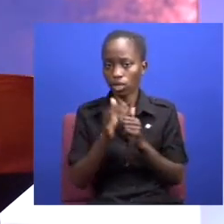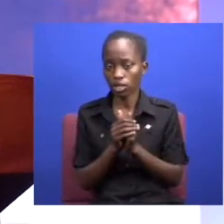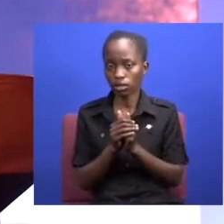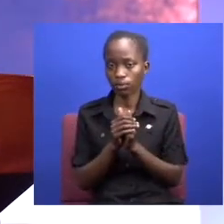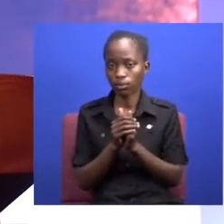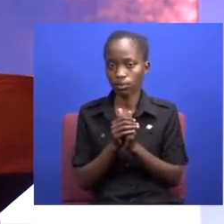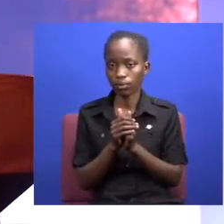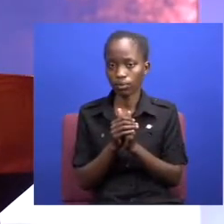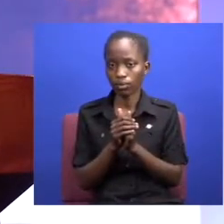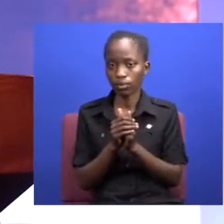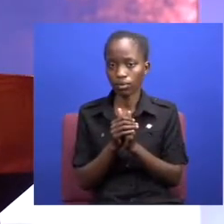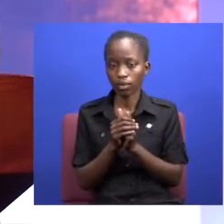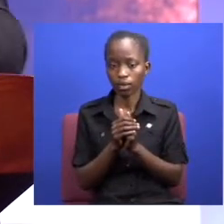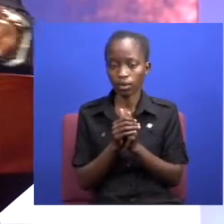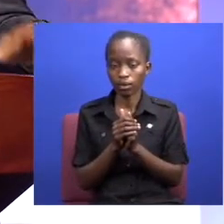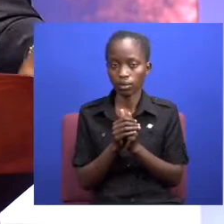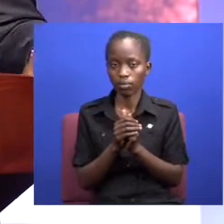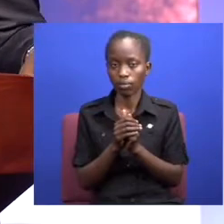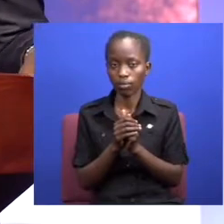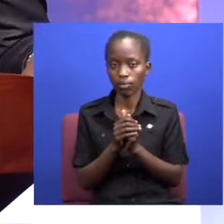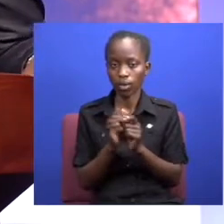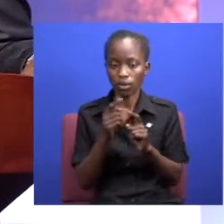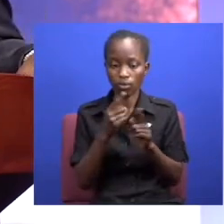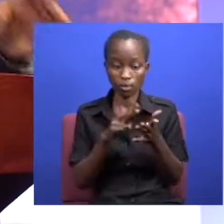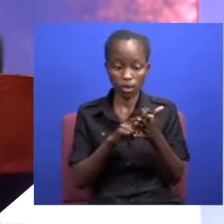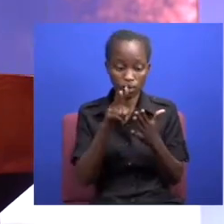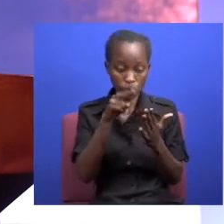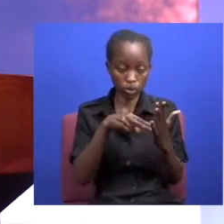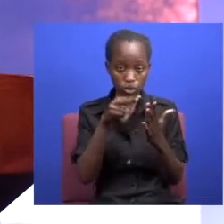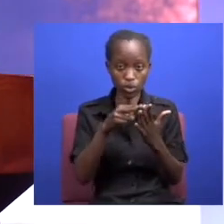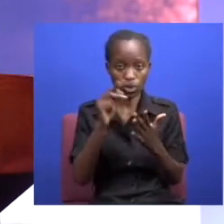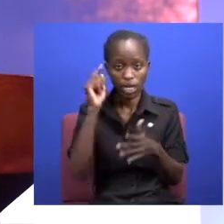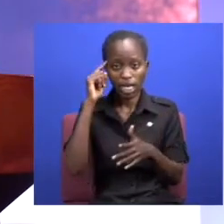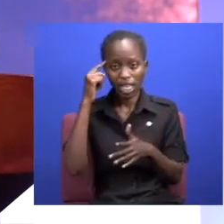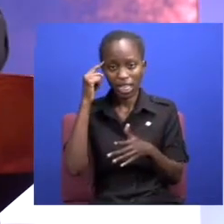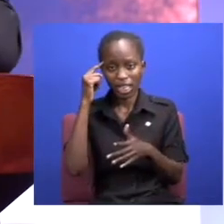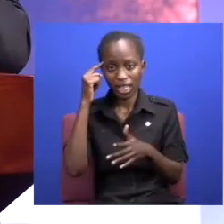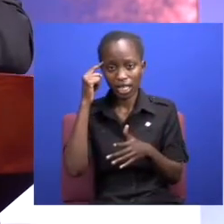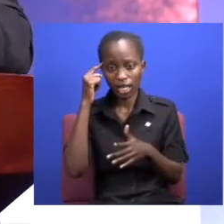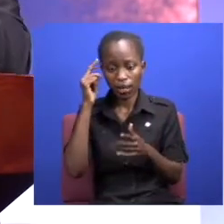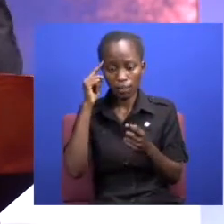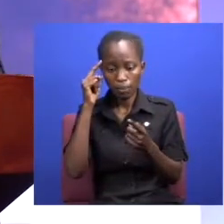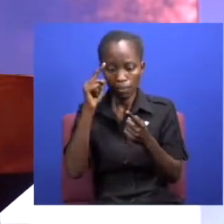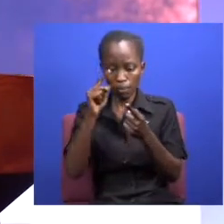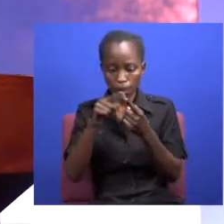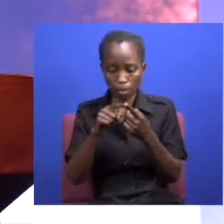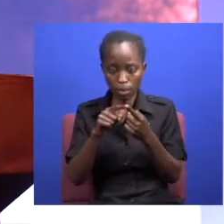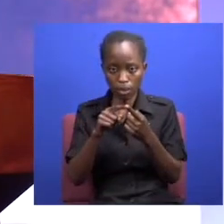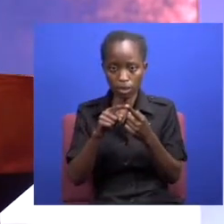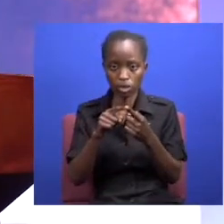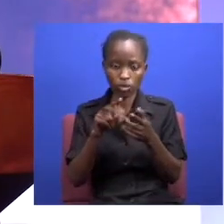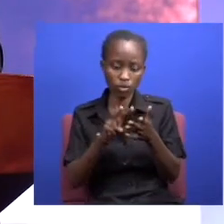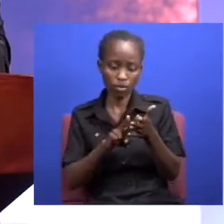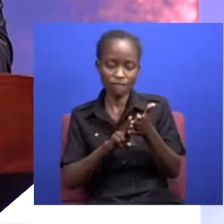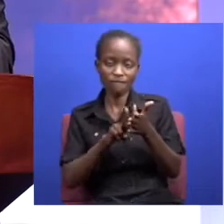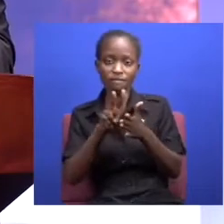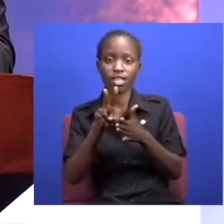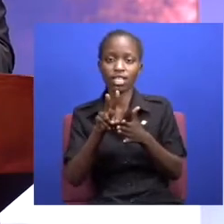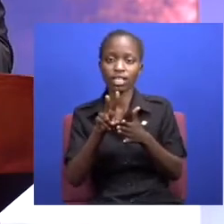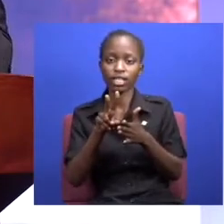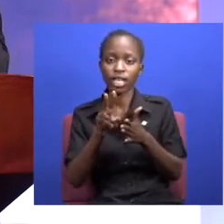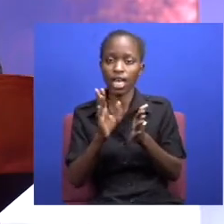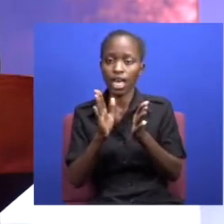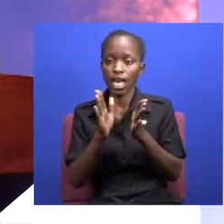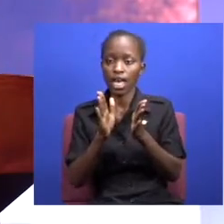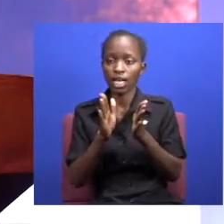we've read and also from a number of other texts is just consider what the purpose of the scriptures are